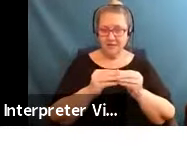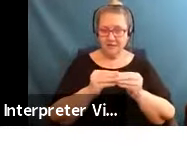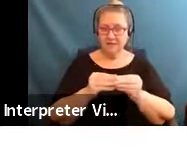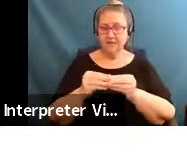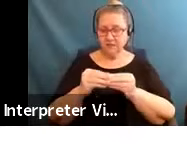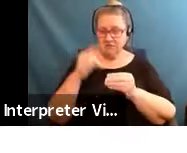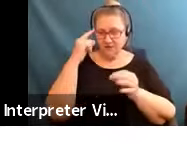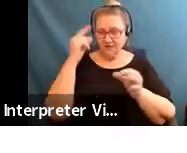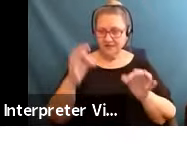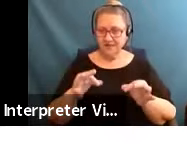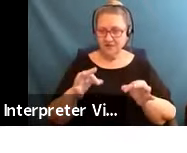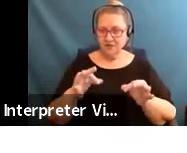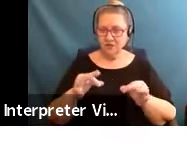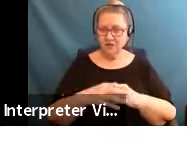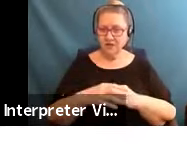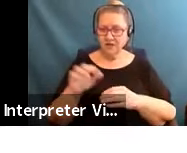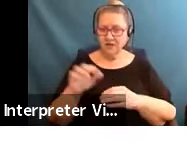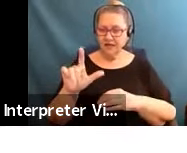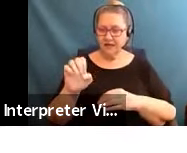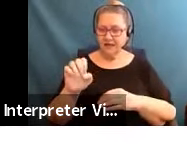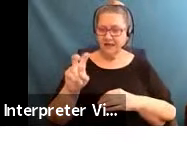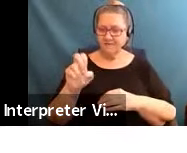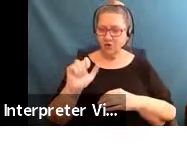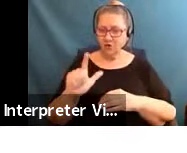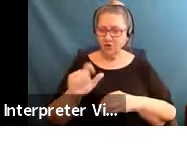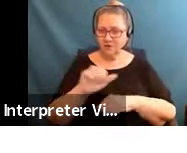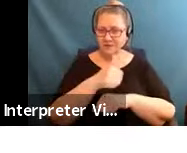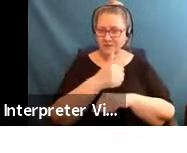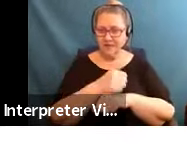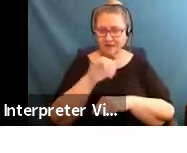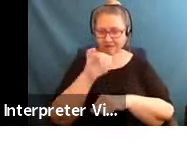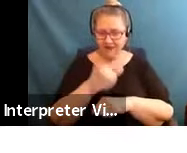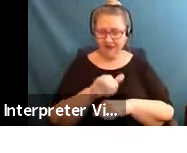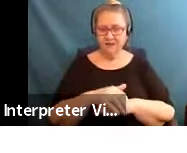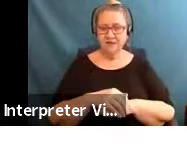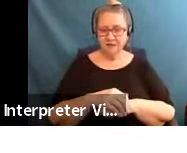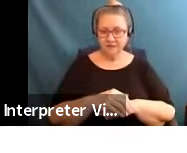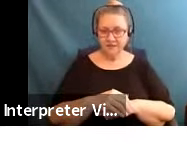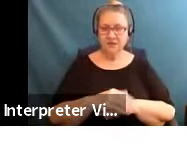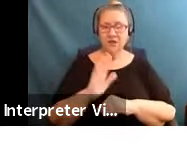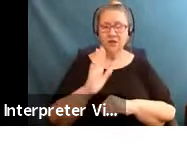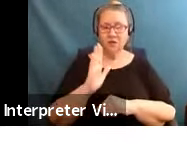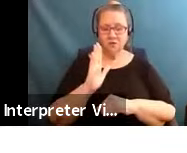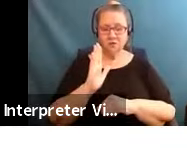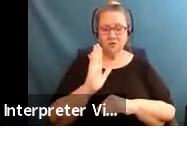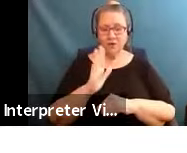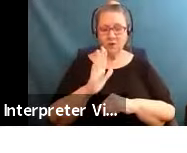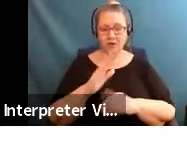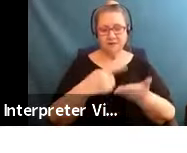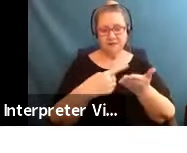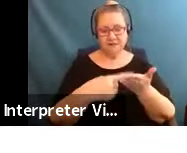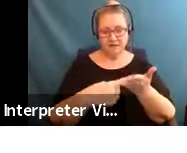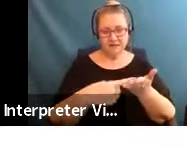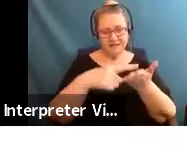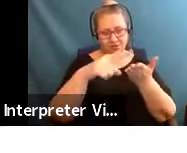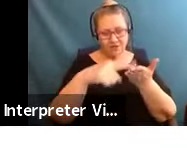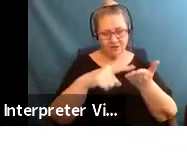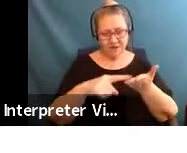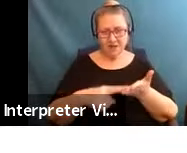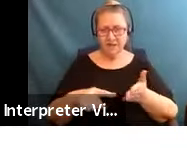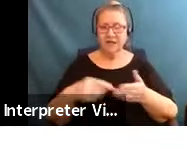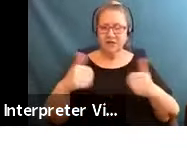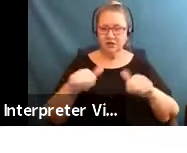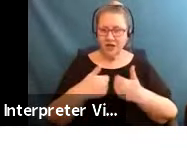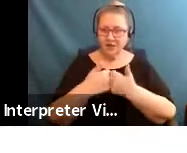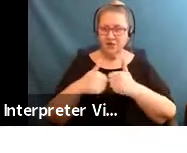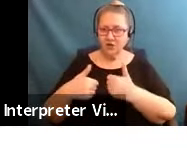right? So level set in that place, and then work together as we look at some of the challenges that we're trying to solve for, to